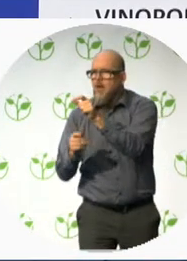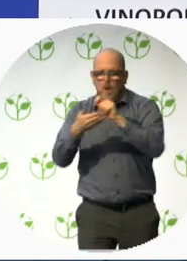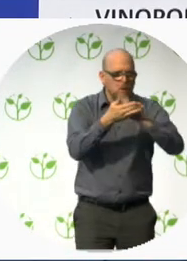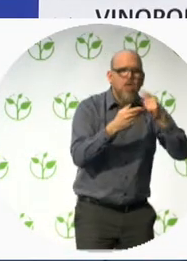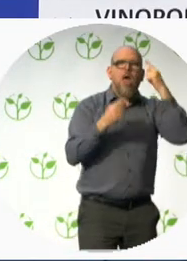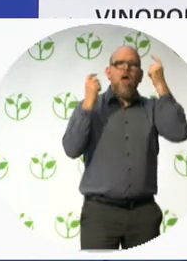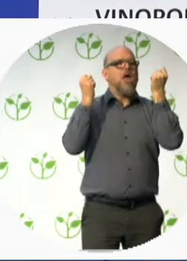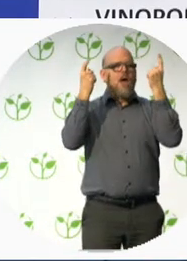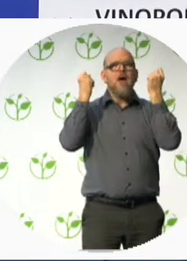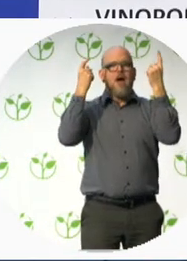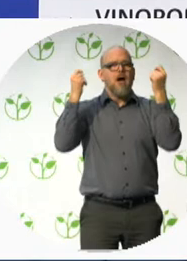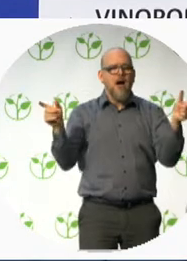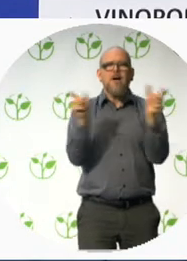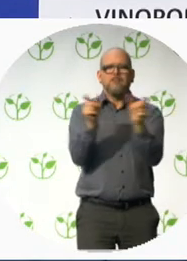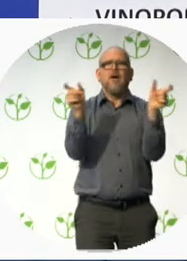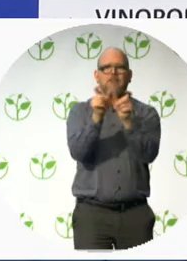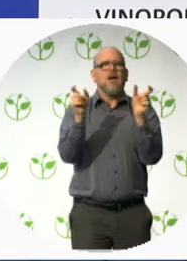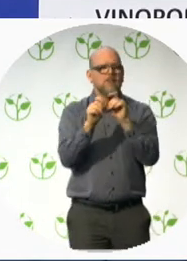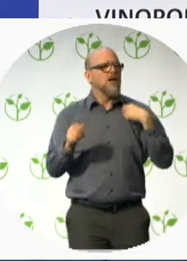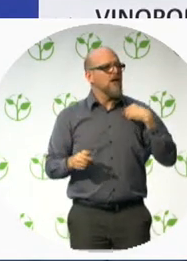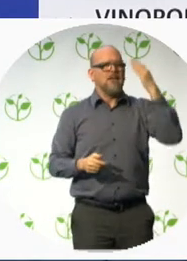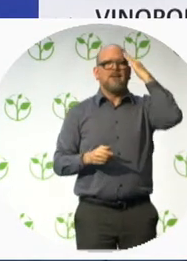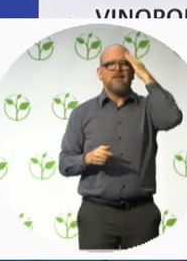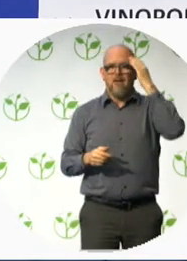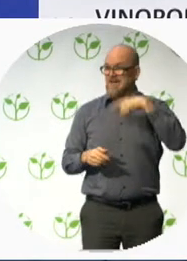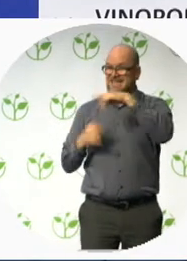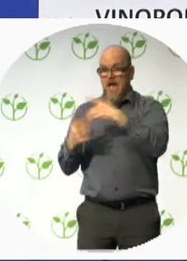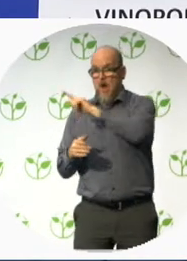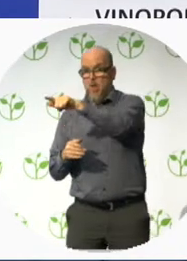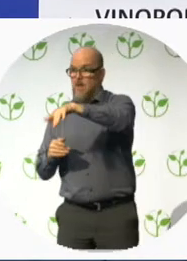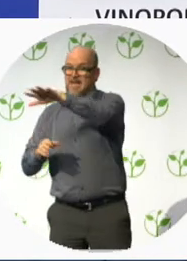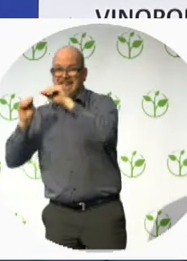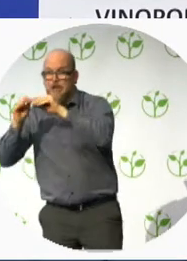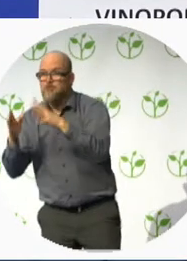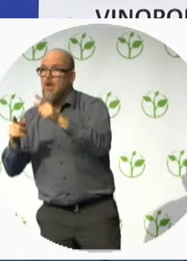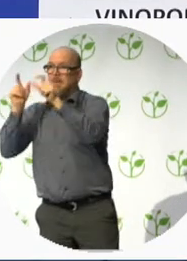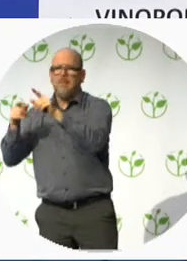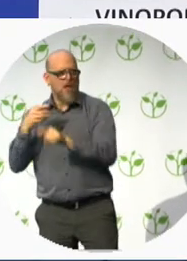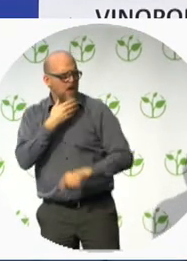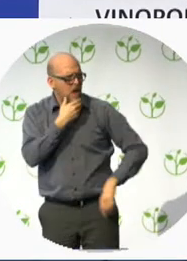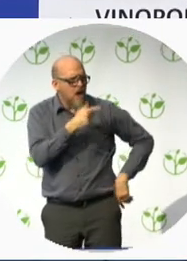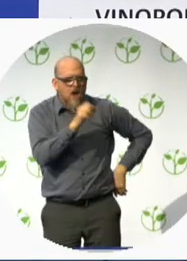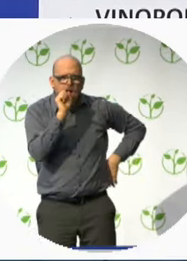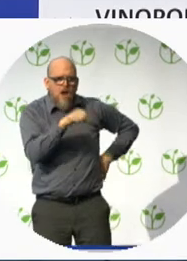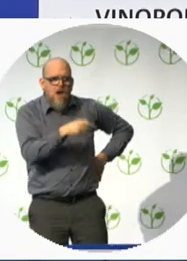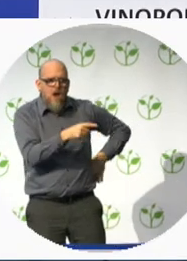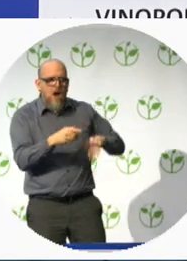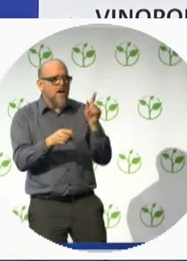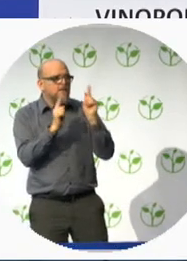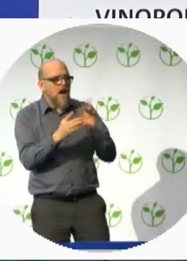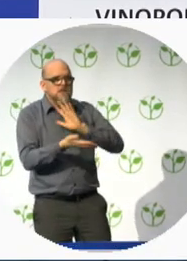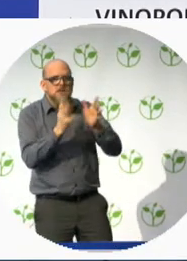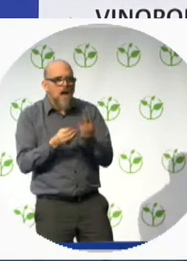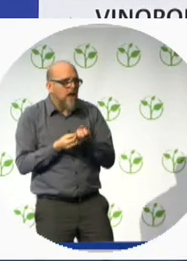native language of deaf people in Morocco, and it should be honored, as well as they should respect and promote